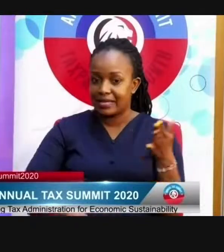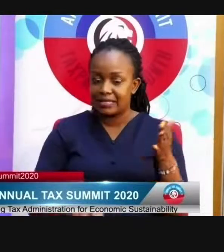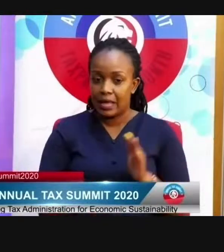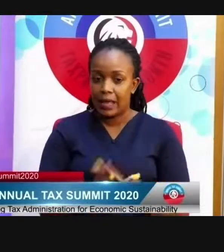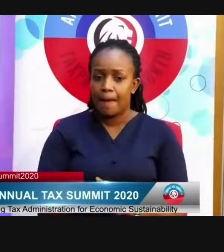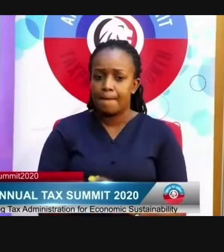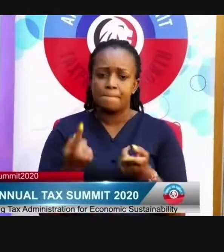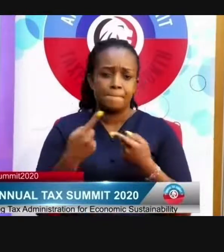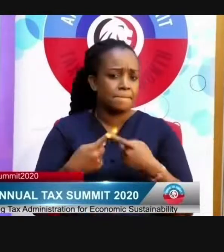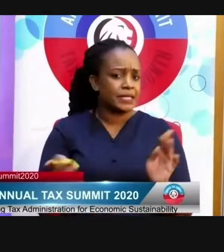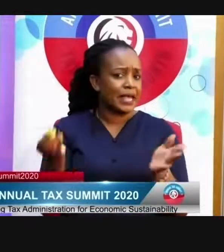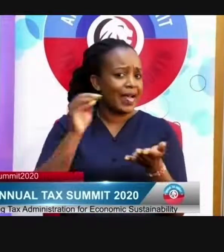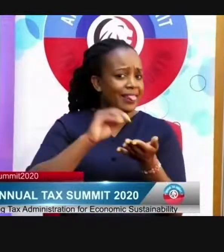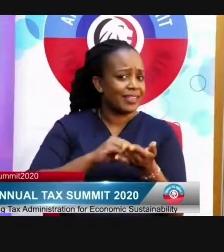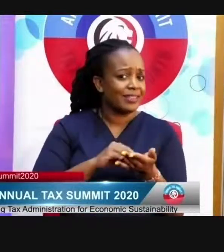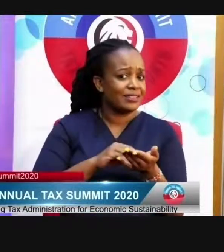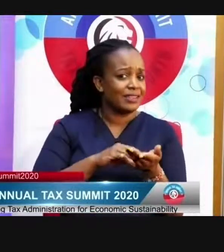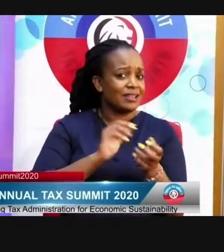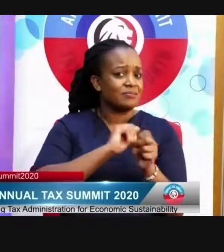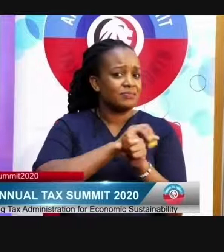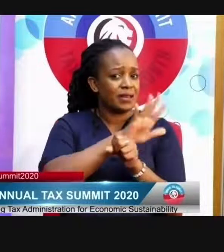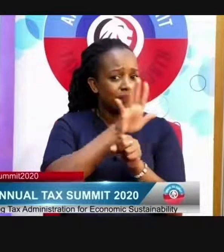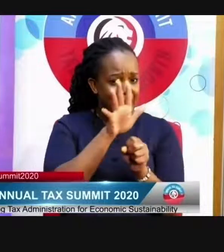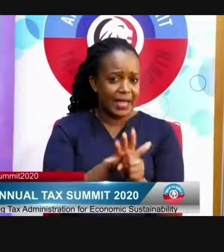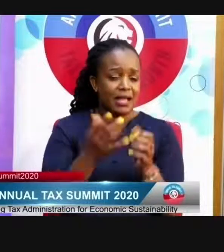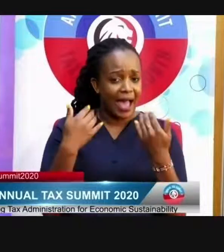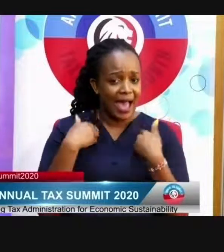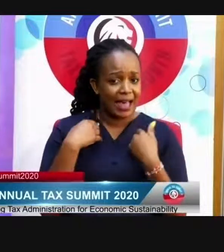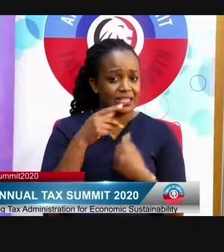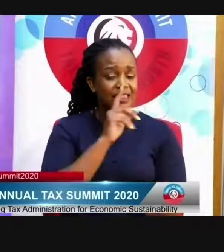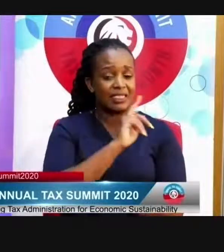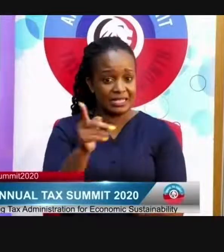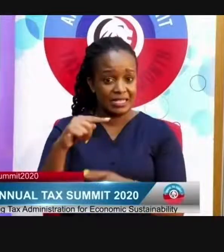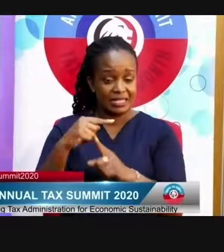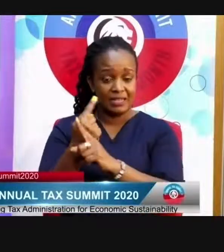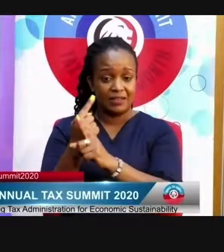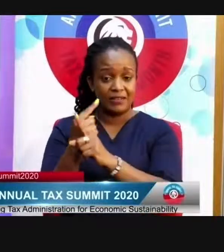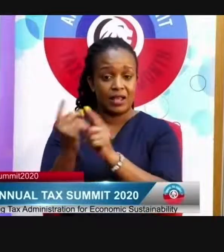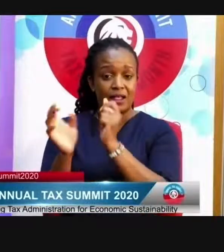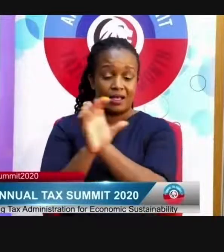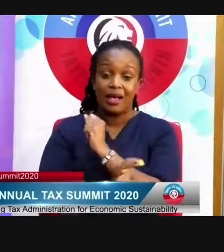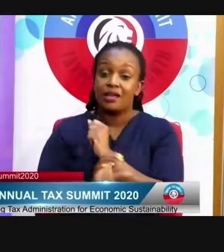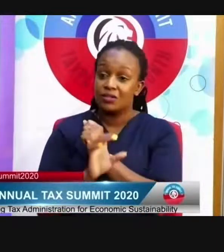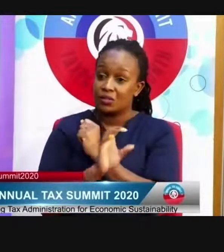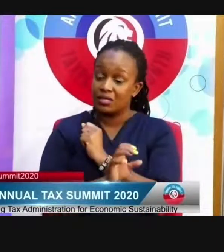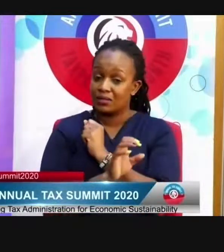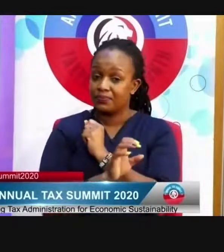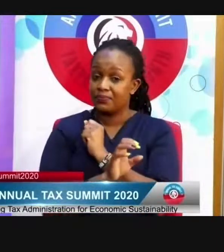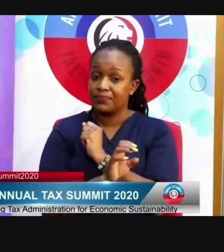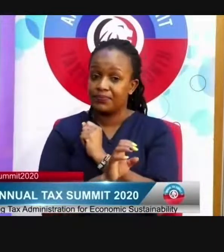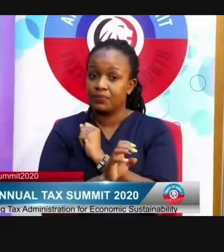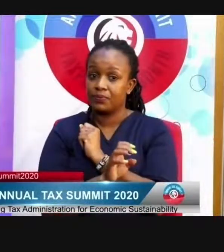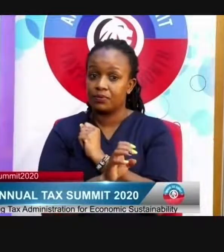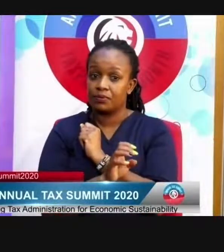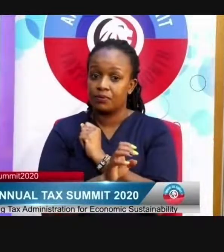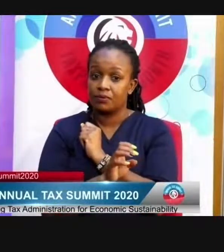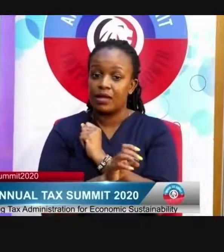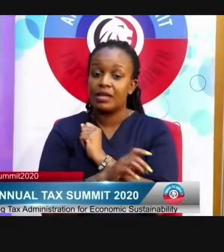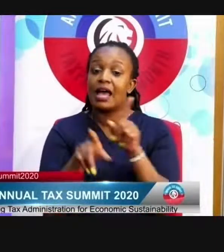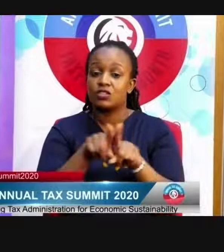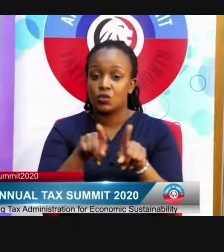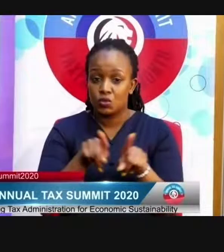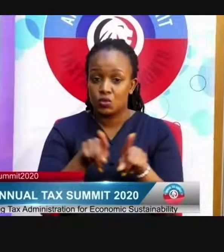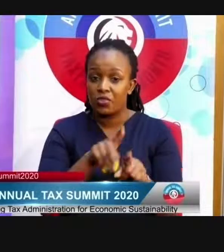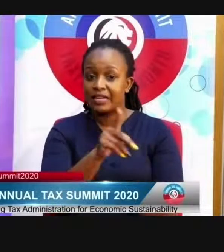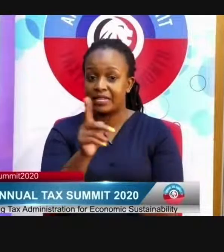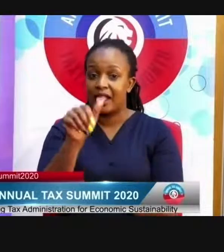as a result. But they've also threatened many other countries who are introducing digital services tax. We